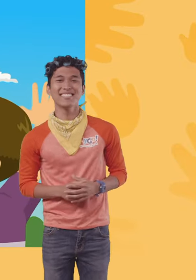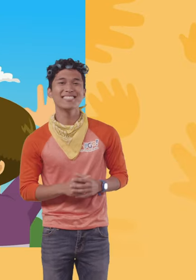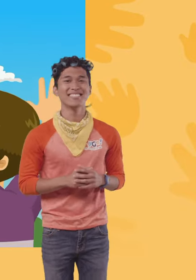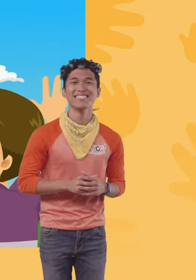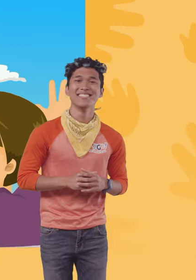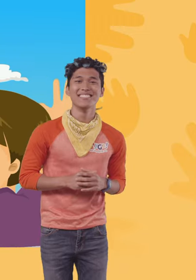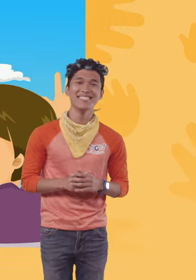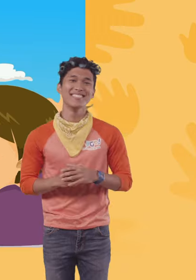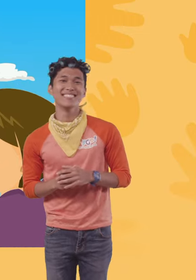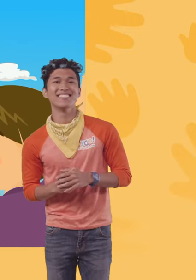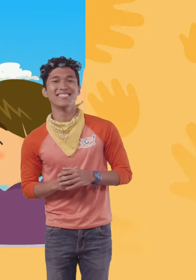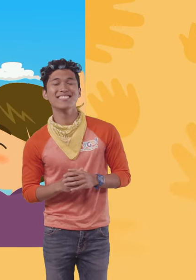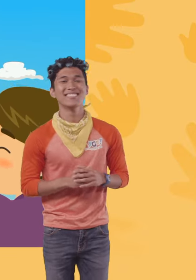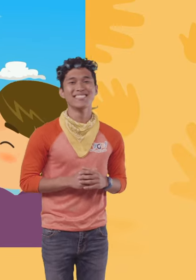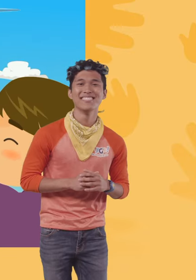out.